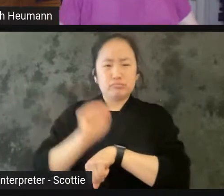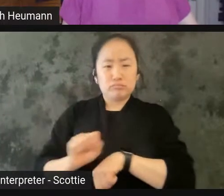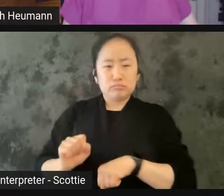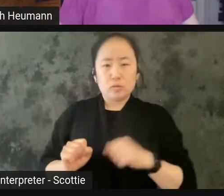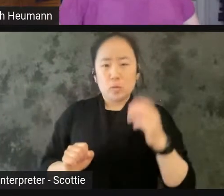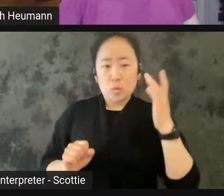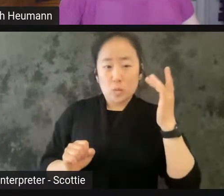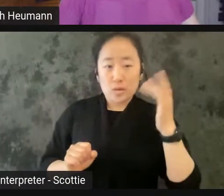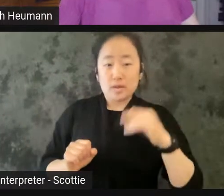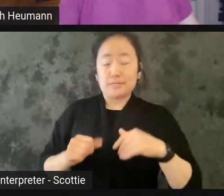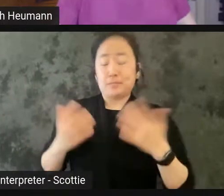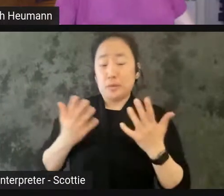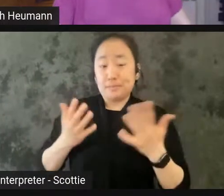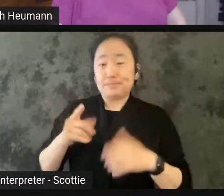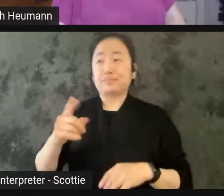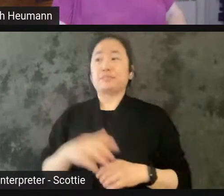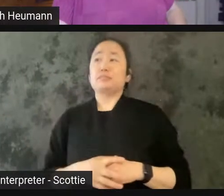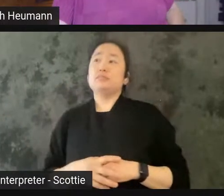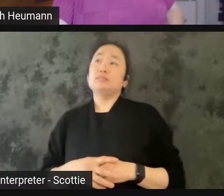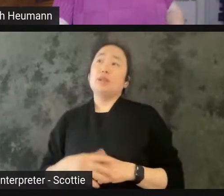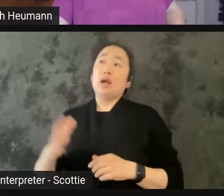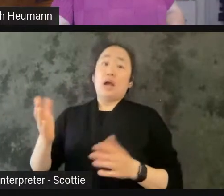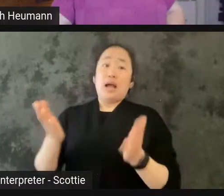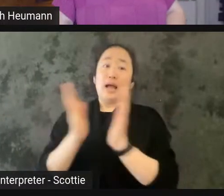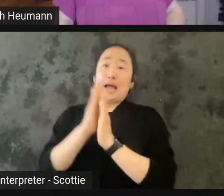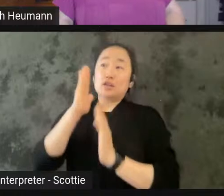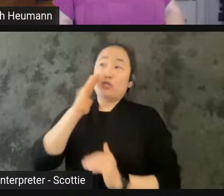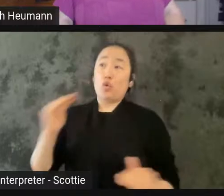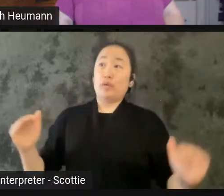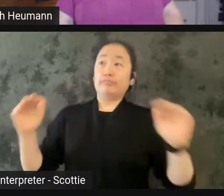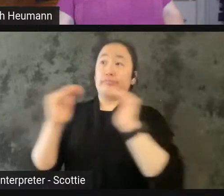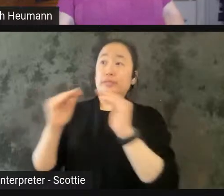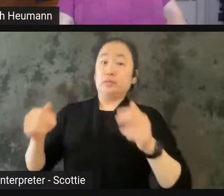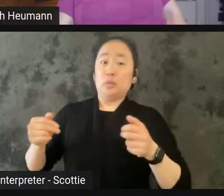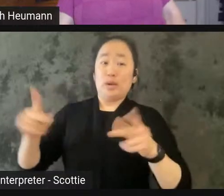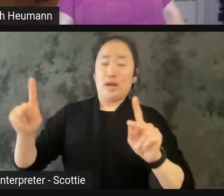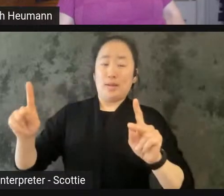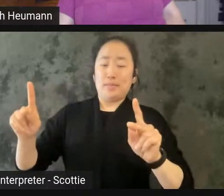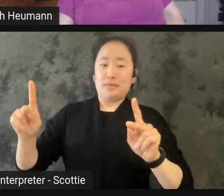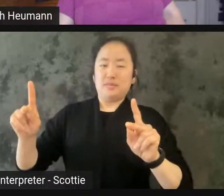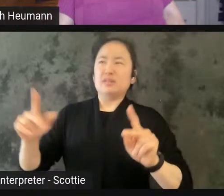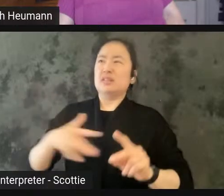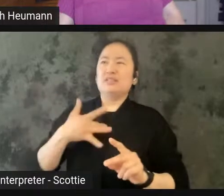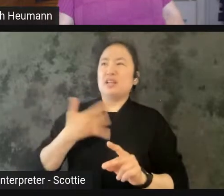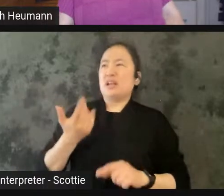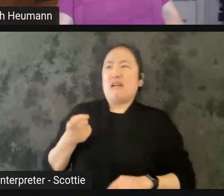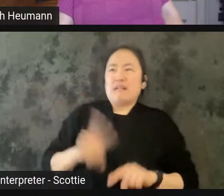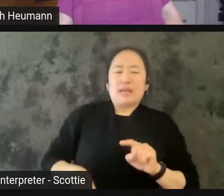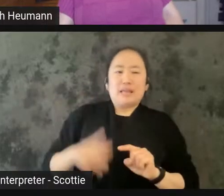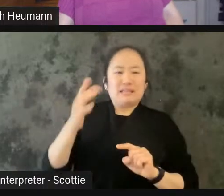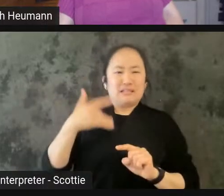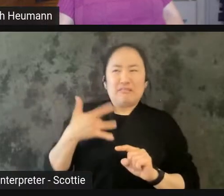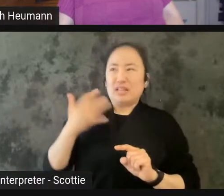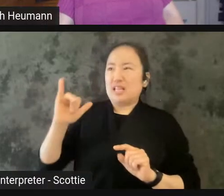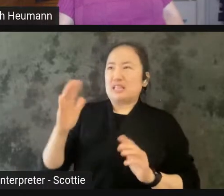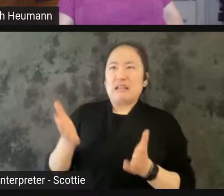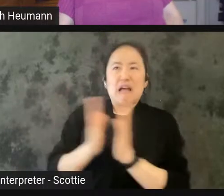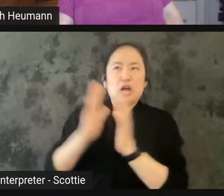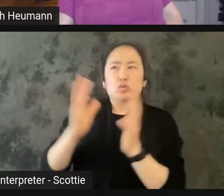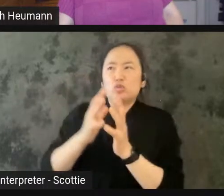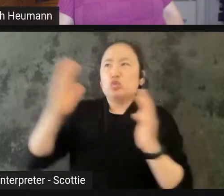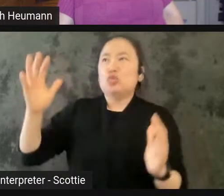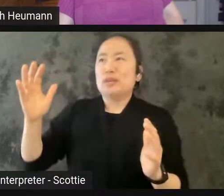equal opportunity is asking too much. The feeling that asking for